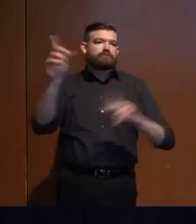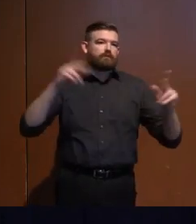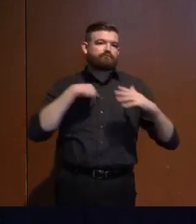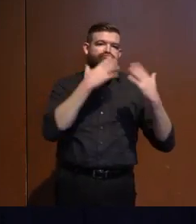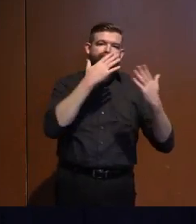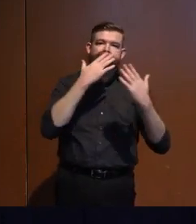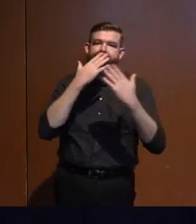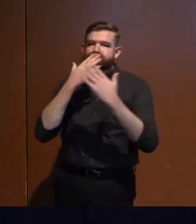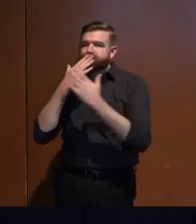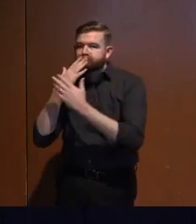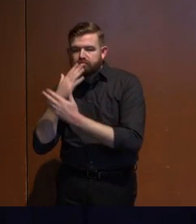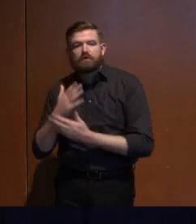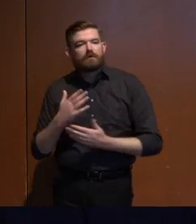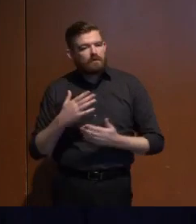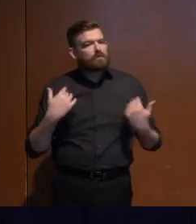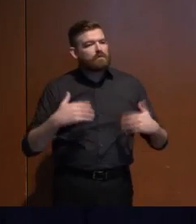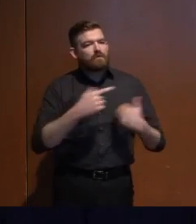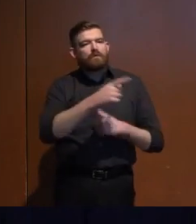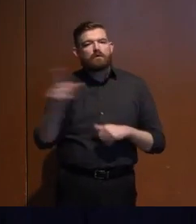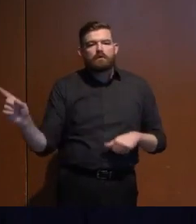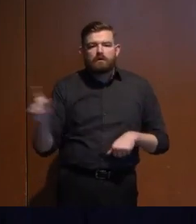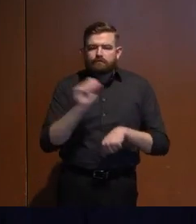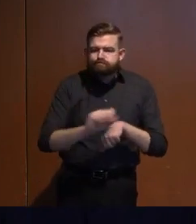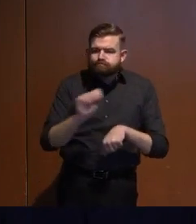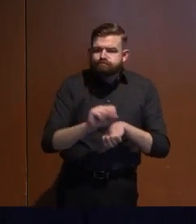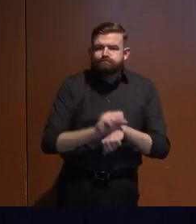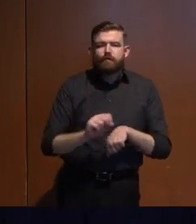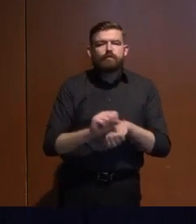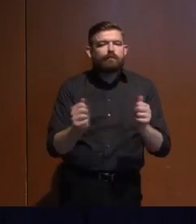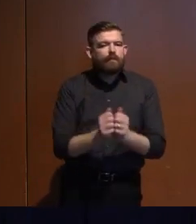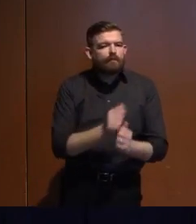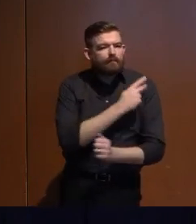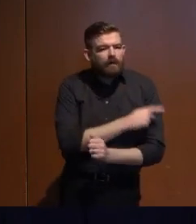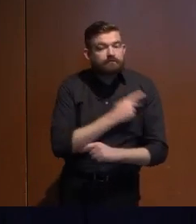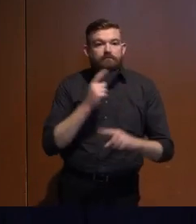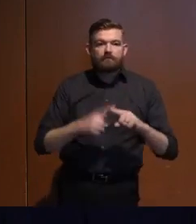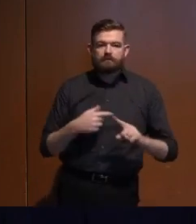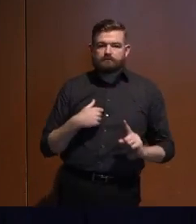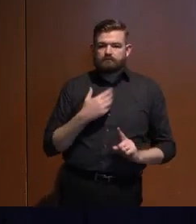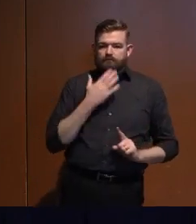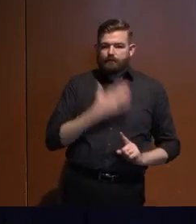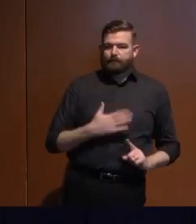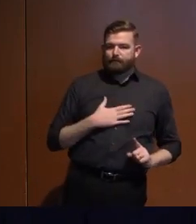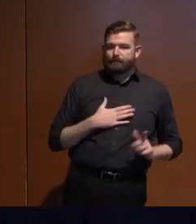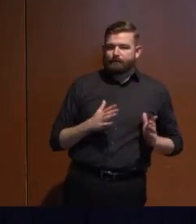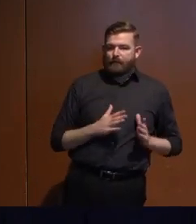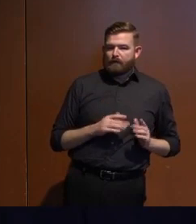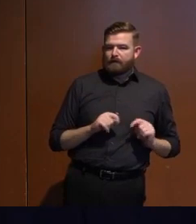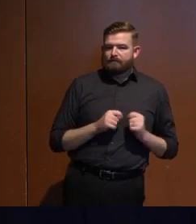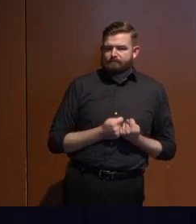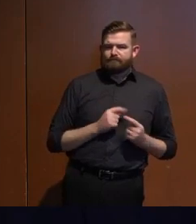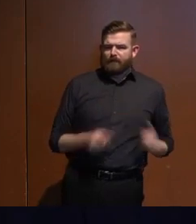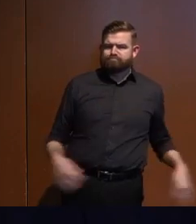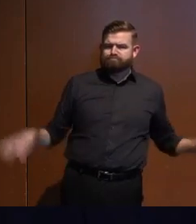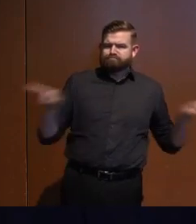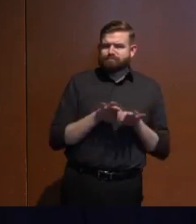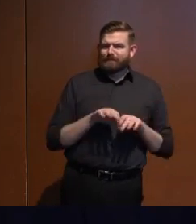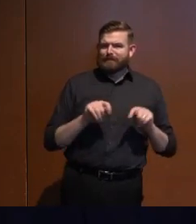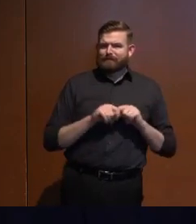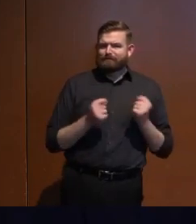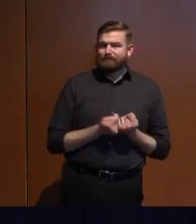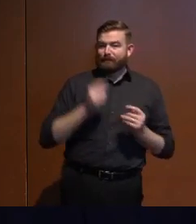for being on the front lines of this every day, I also want to thank my, as you said, small but mighty team at the Office of Innovation and the many